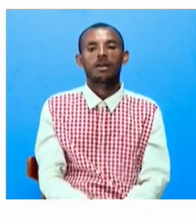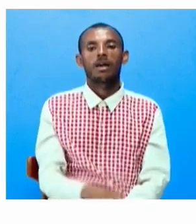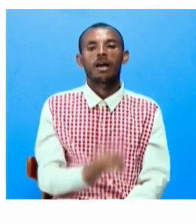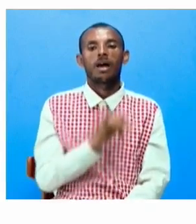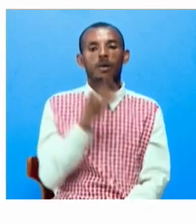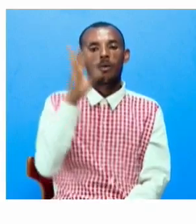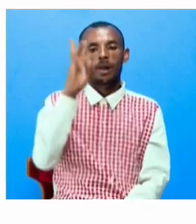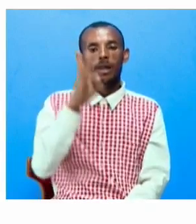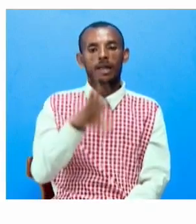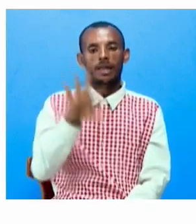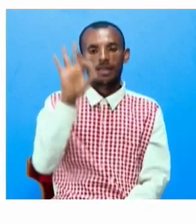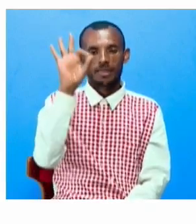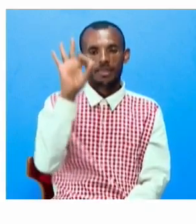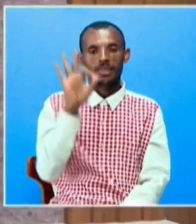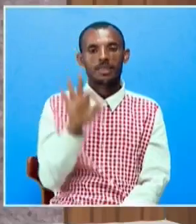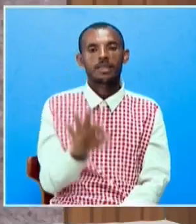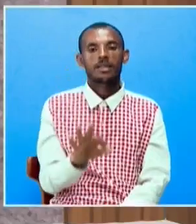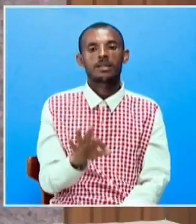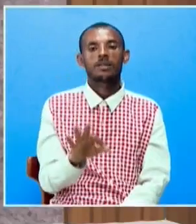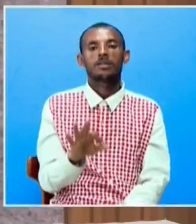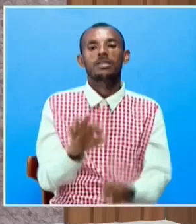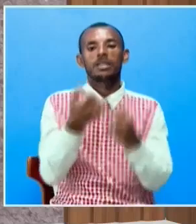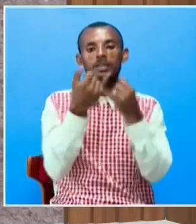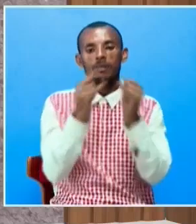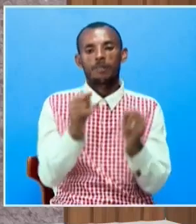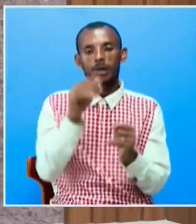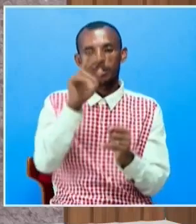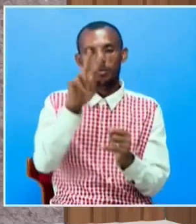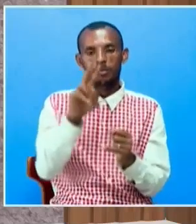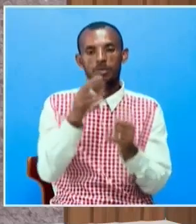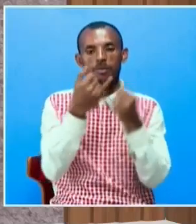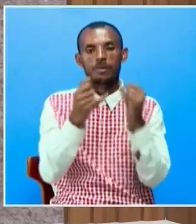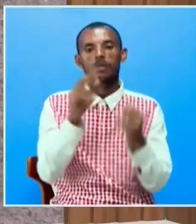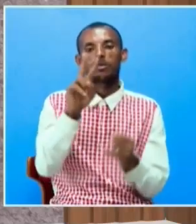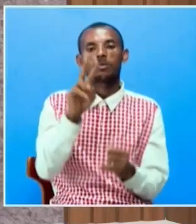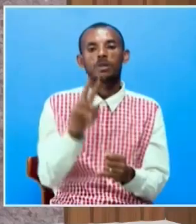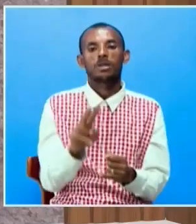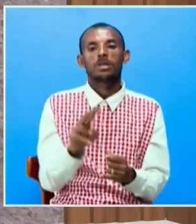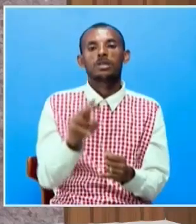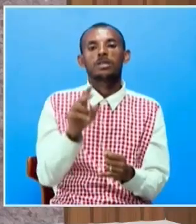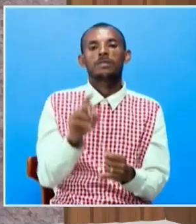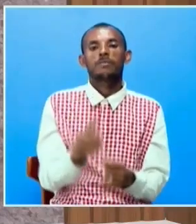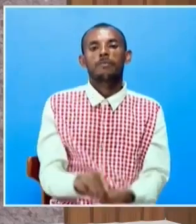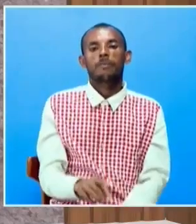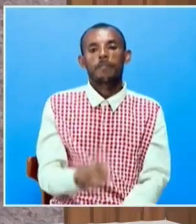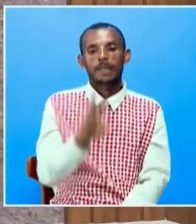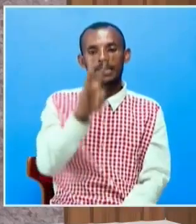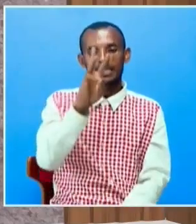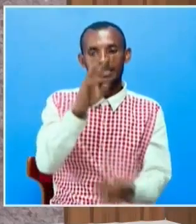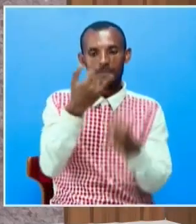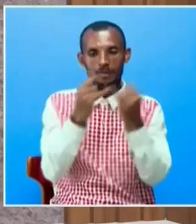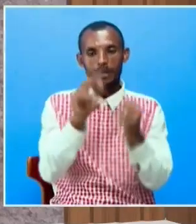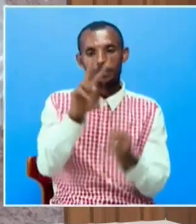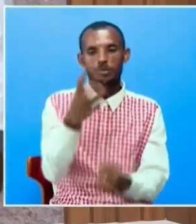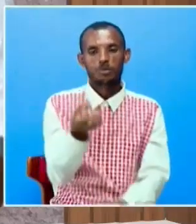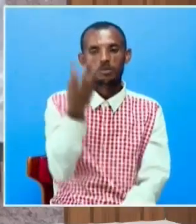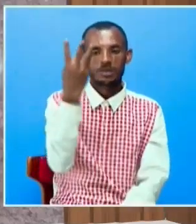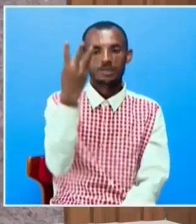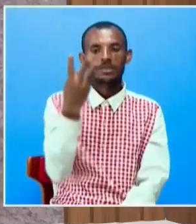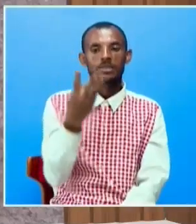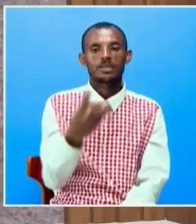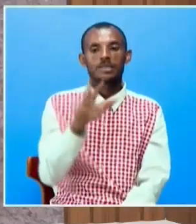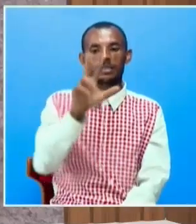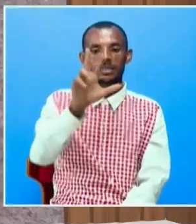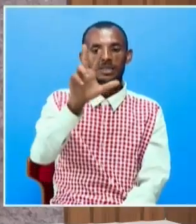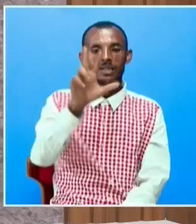can divide this by 2. So, you have this one. 6 divided by 2, it is